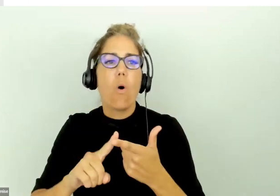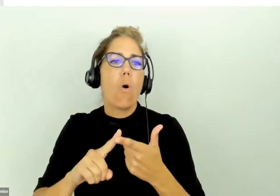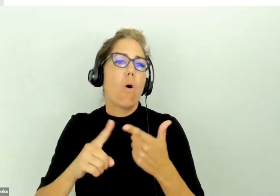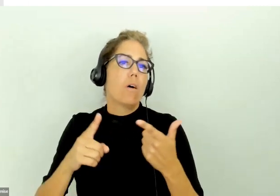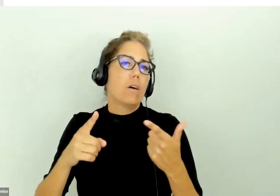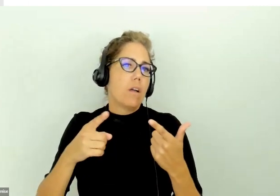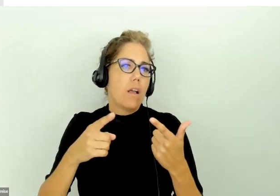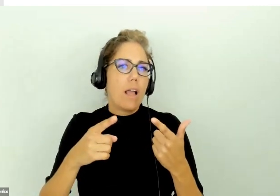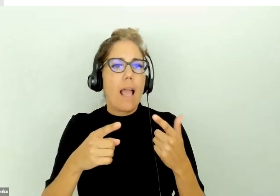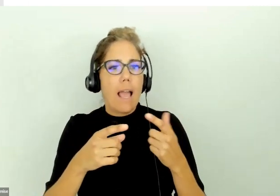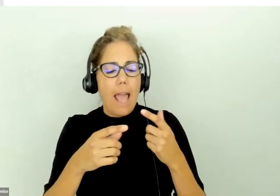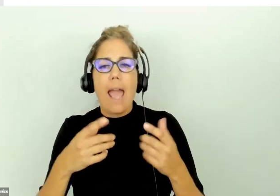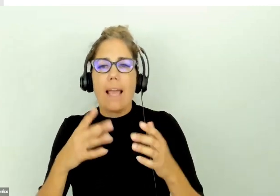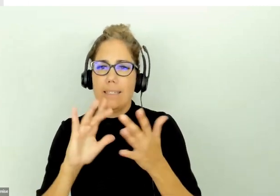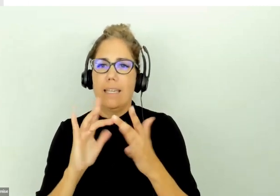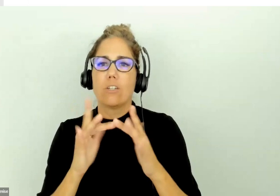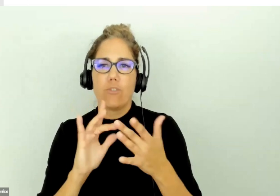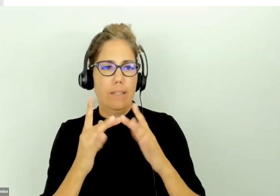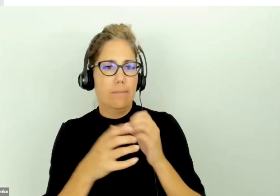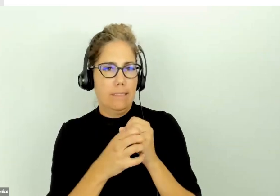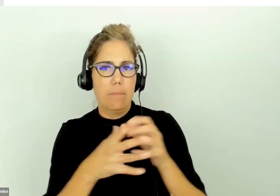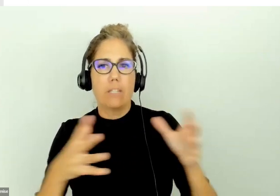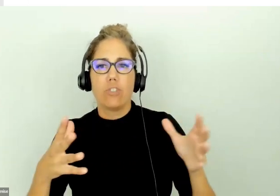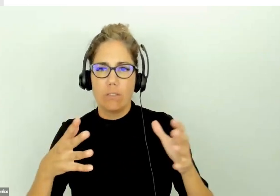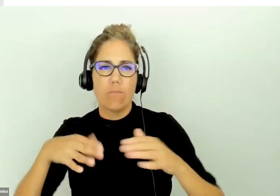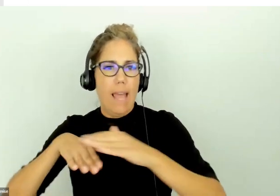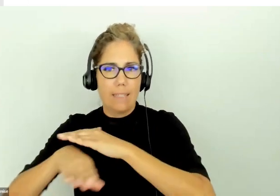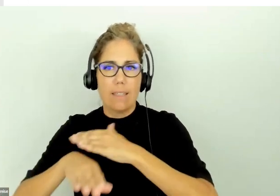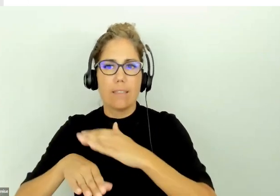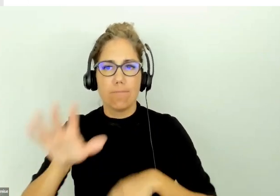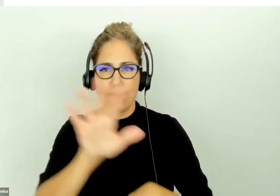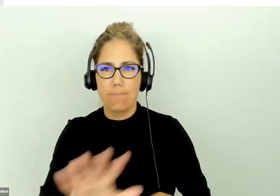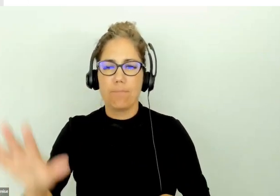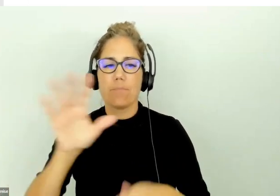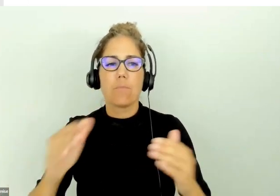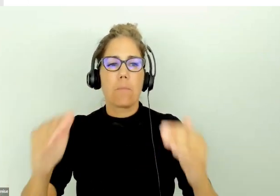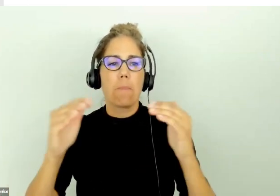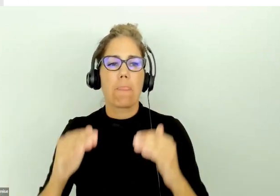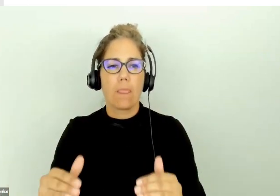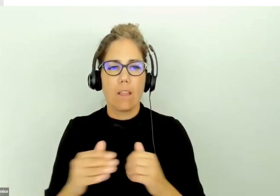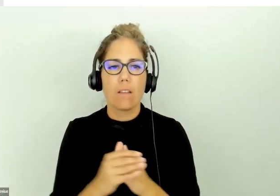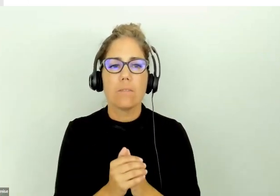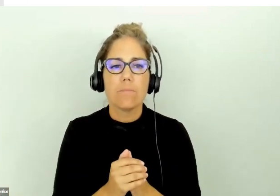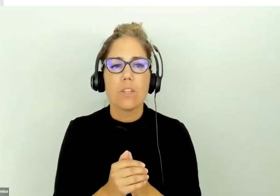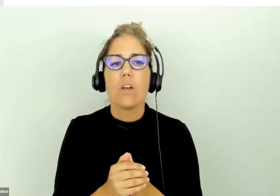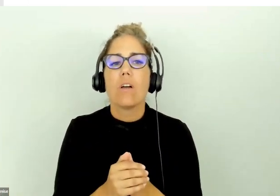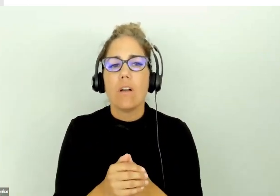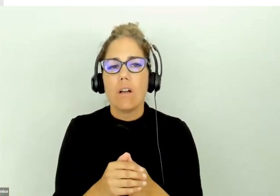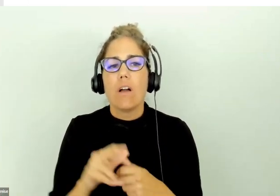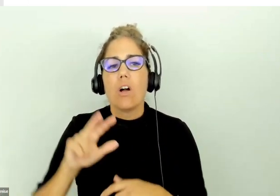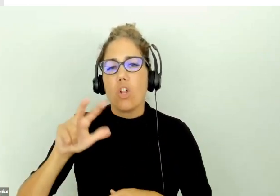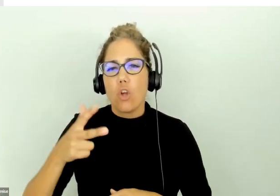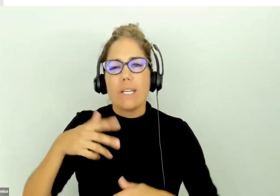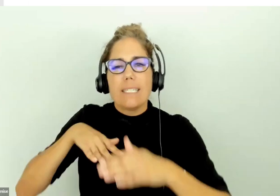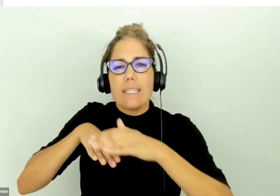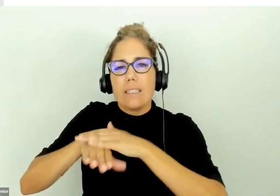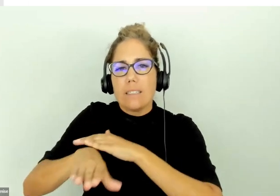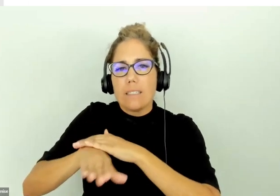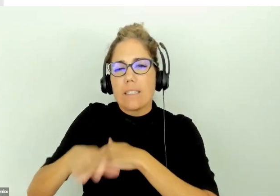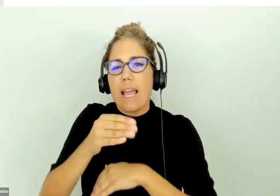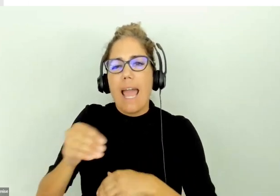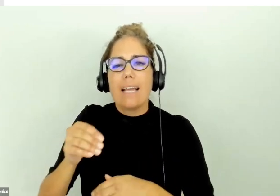expands broadband access. So our third focus area in age-friendly communities is accessibility and